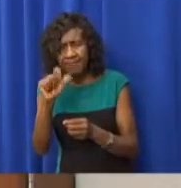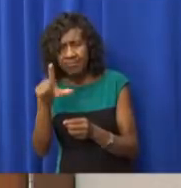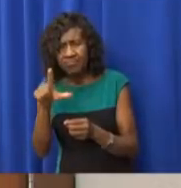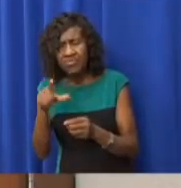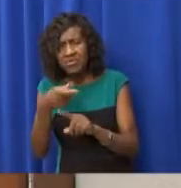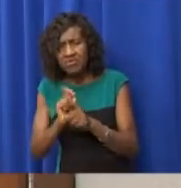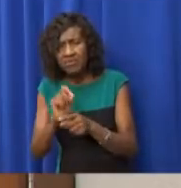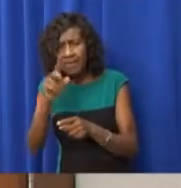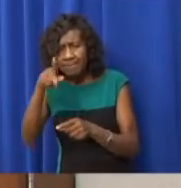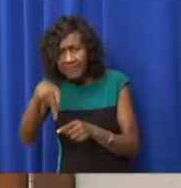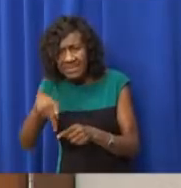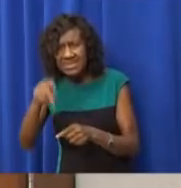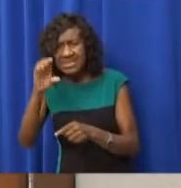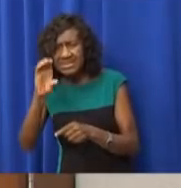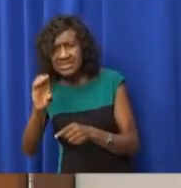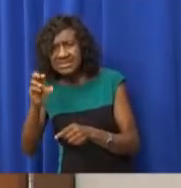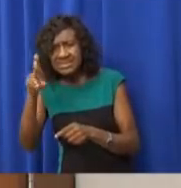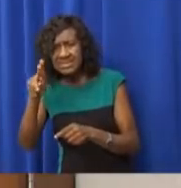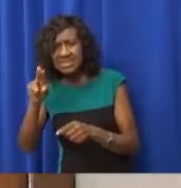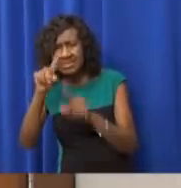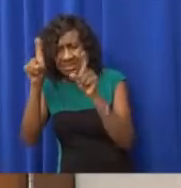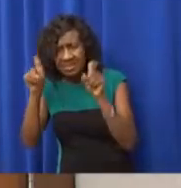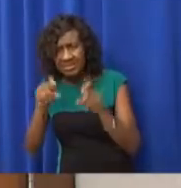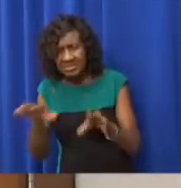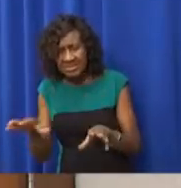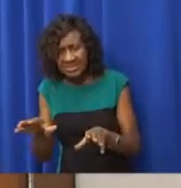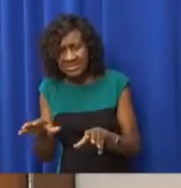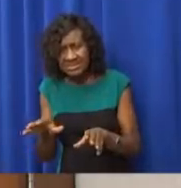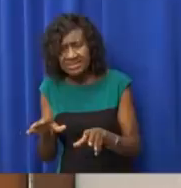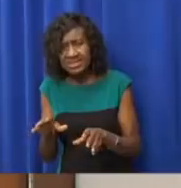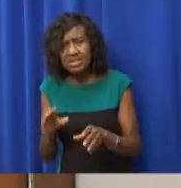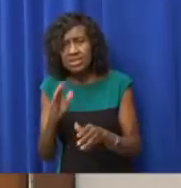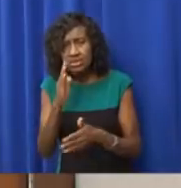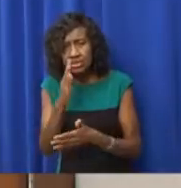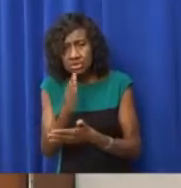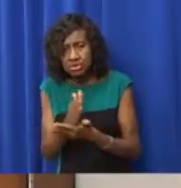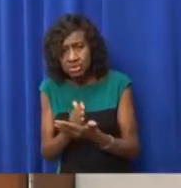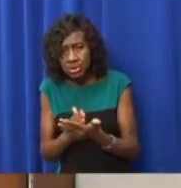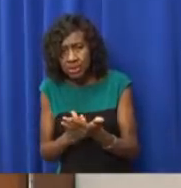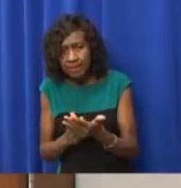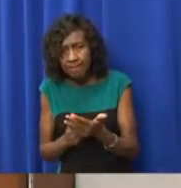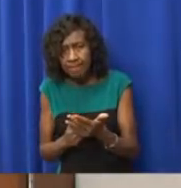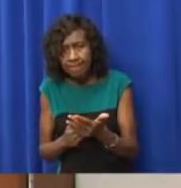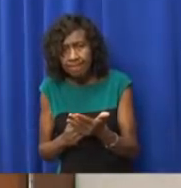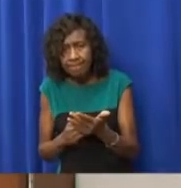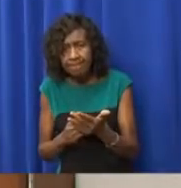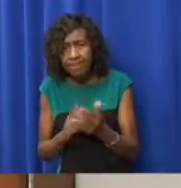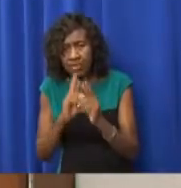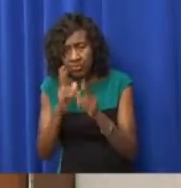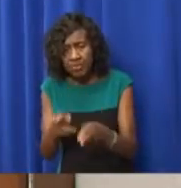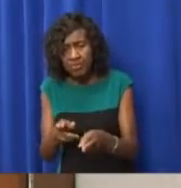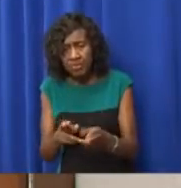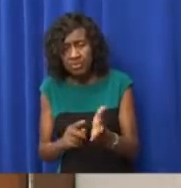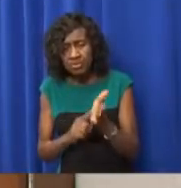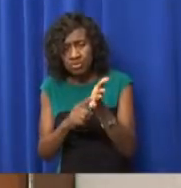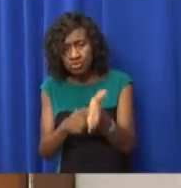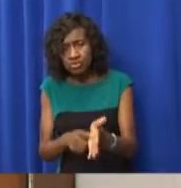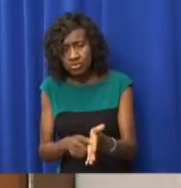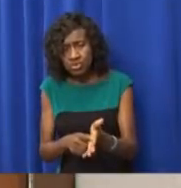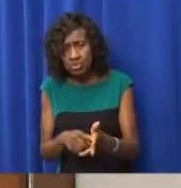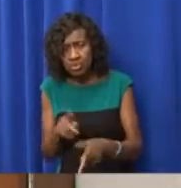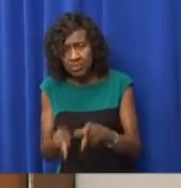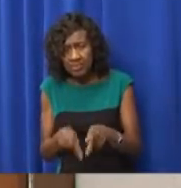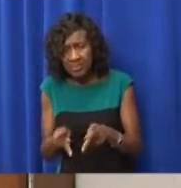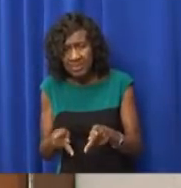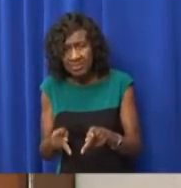test. And although some reports are now showing that people are not infectious, and when we say not infectious, it means